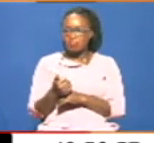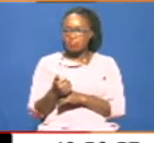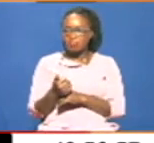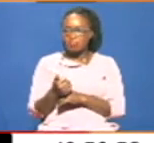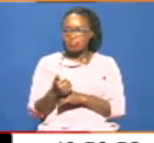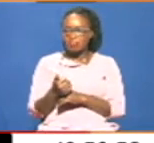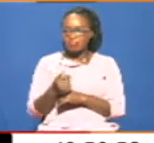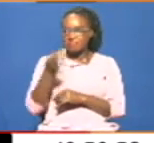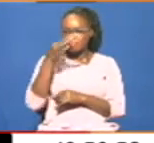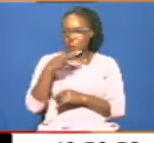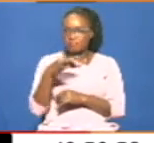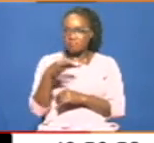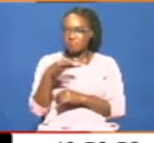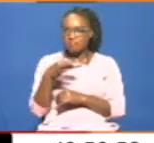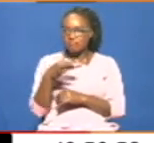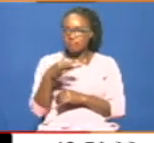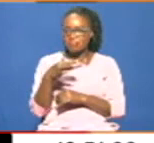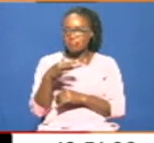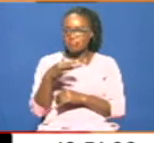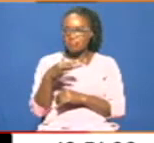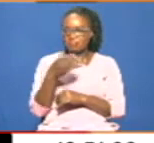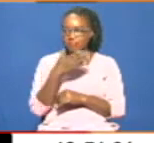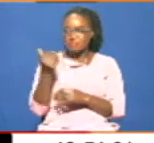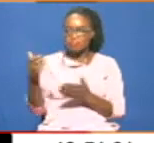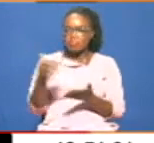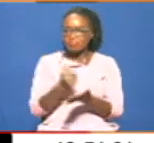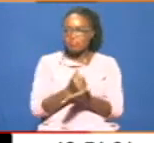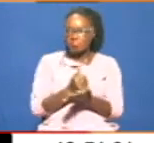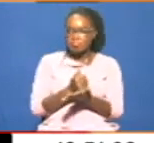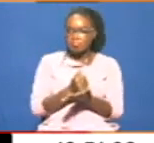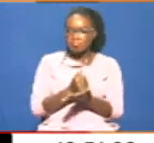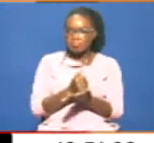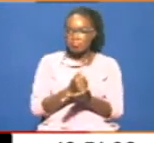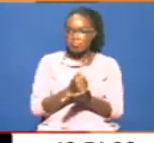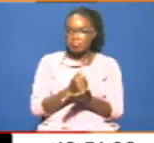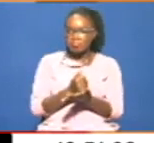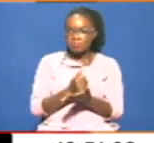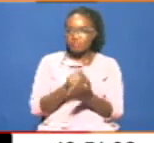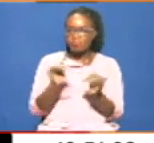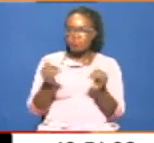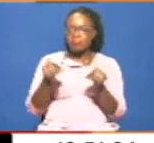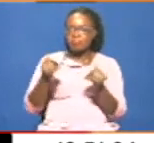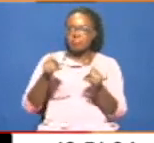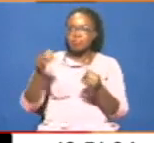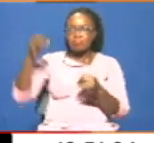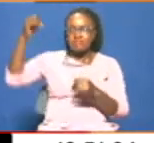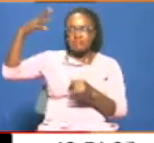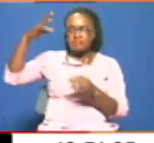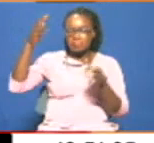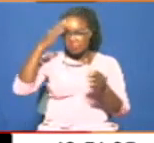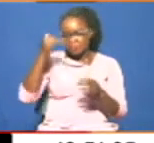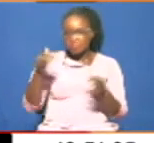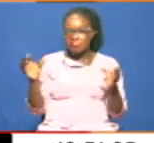Kitui, is one of the best when it comes to adoption of renewable energy, mm-hmm. because they have this community